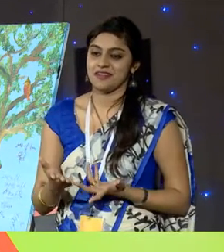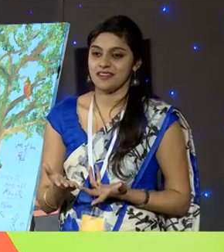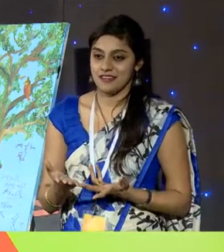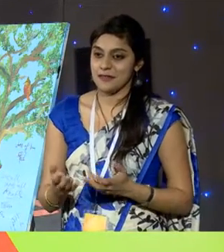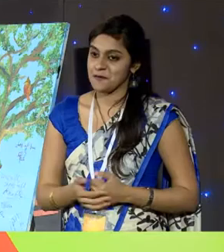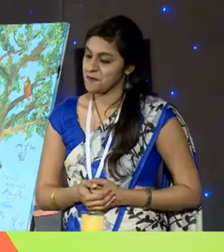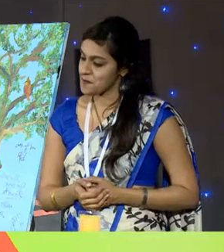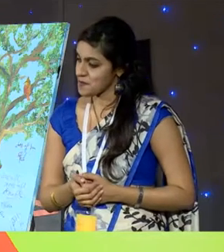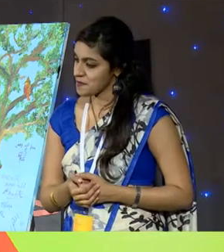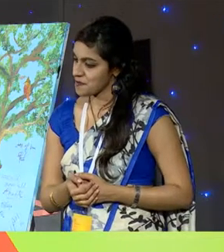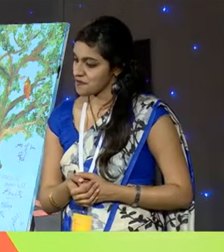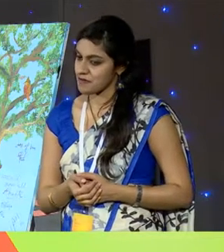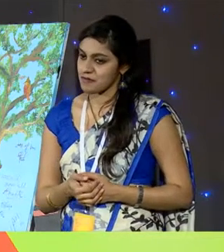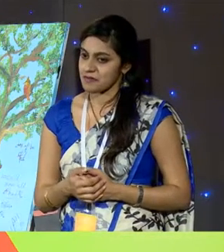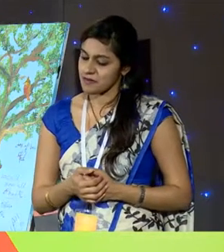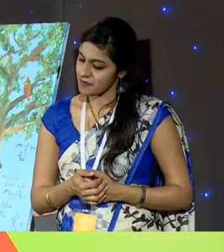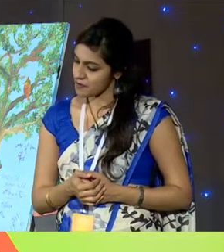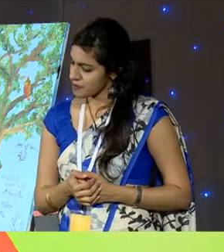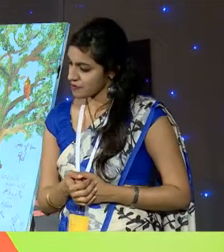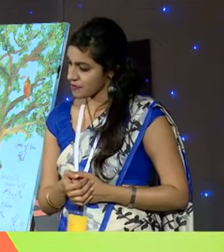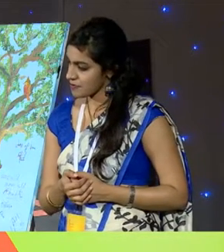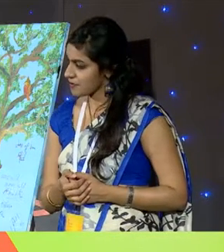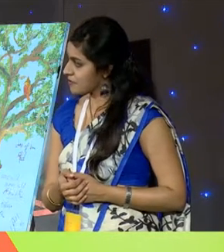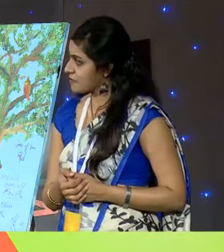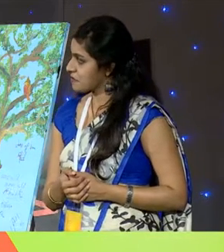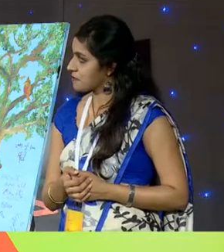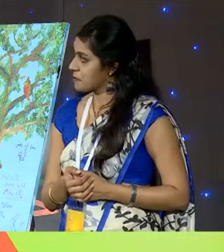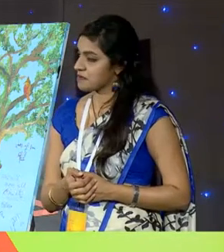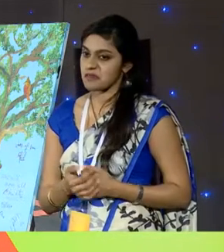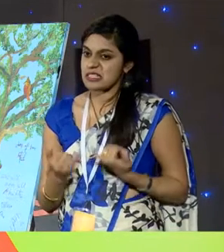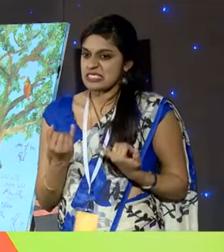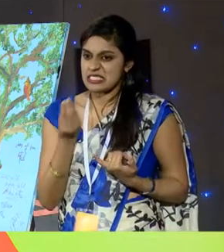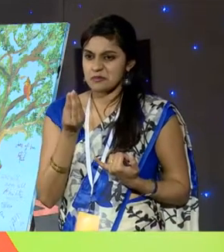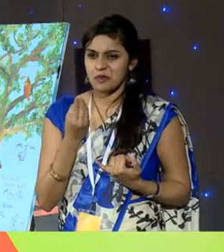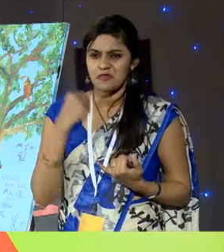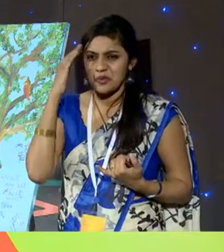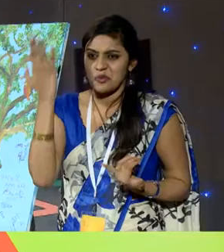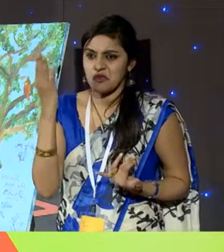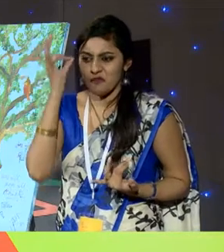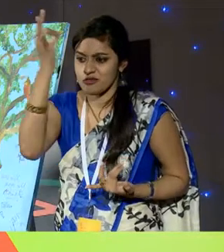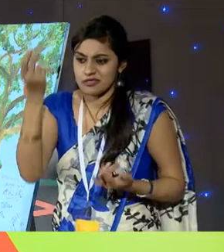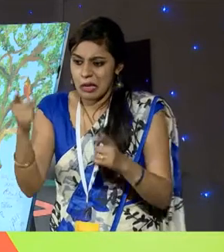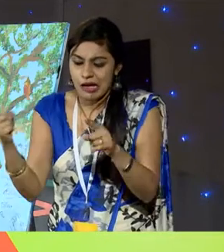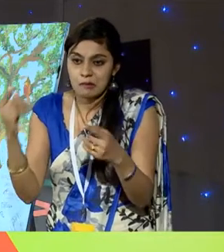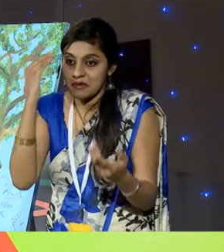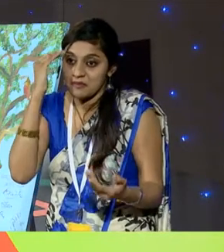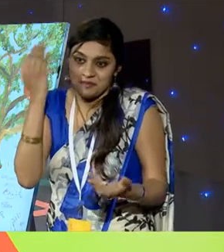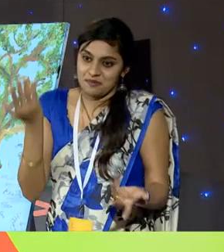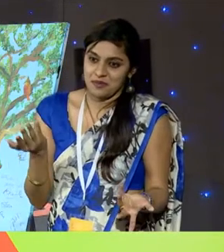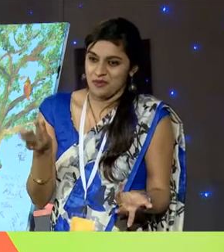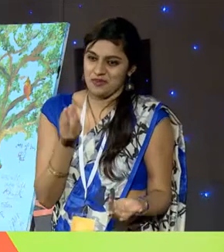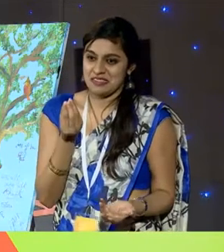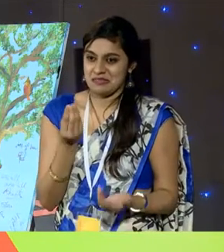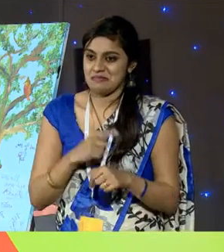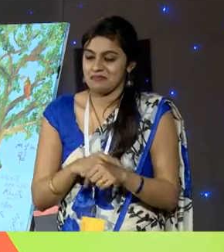of a man's lifetime. It's determined somewhere else. We don't know about all that. But what is sure is